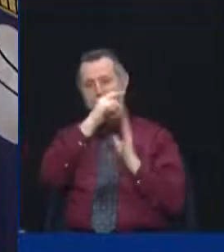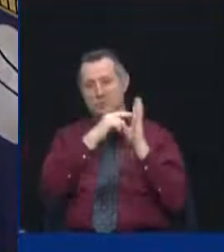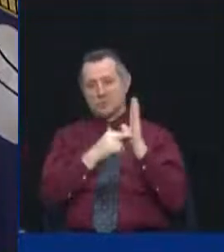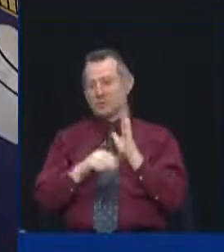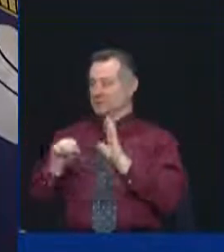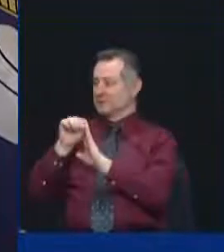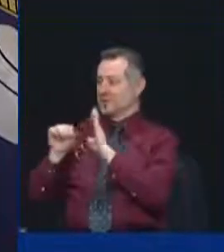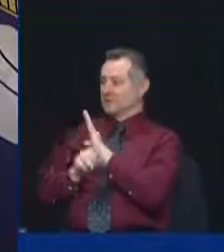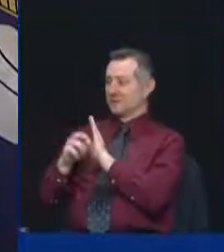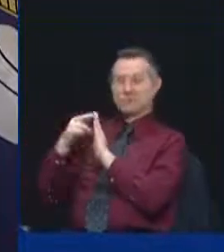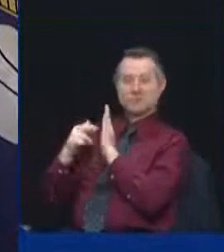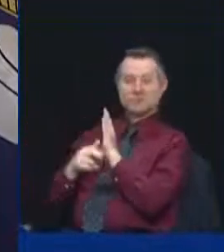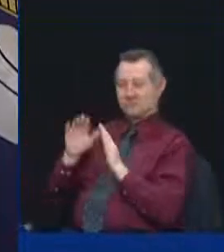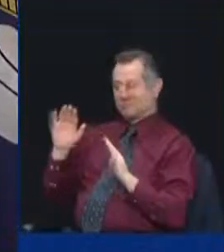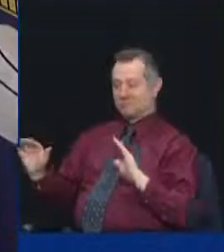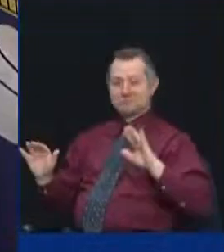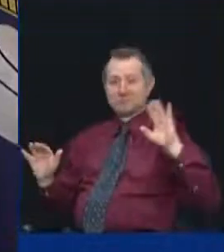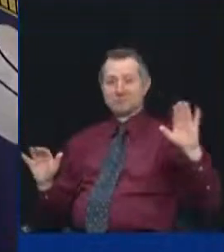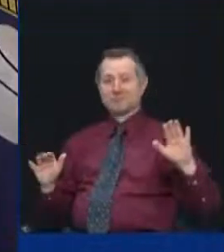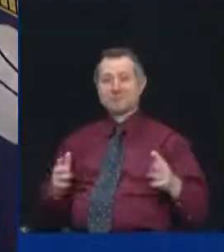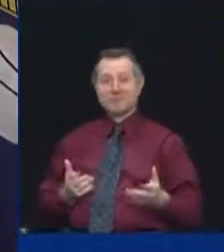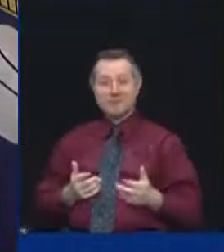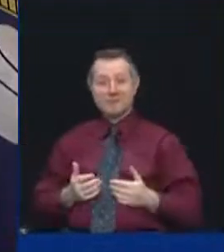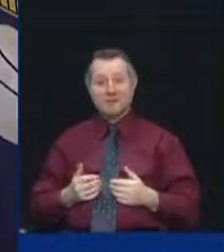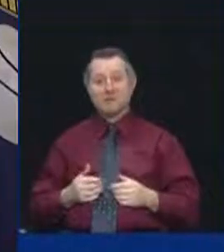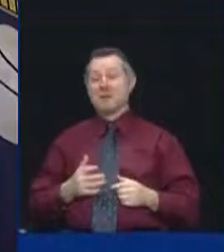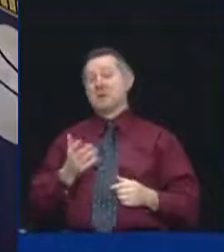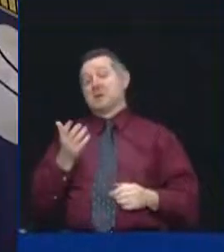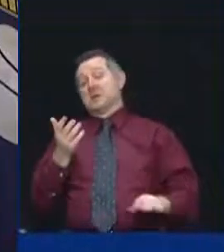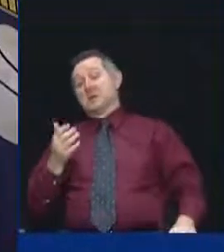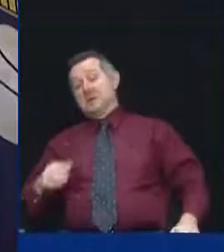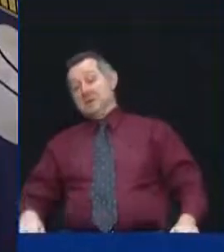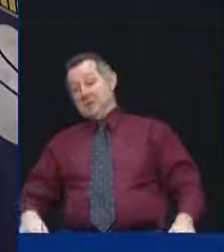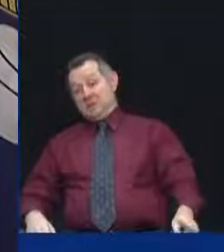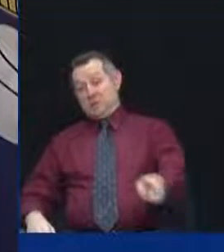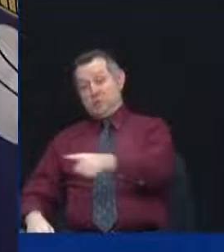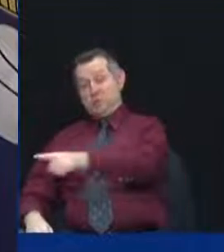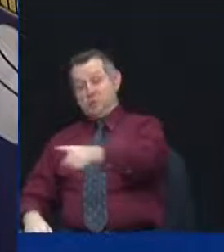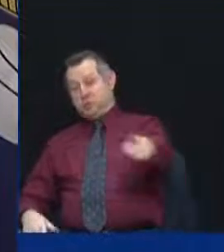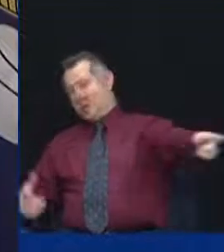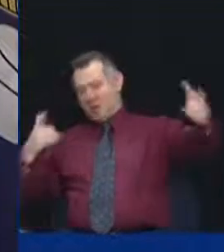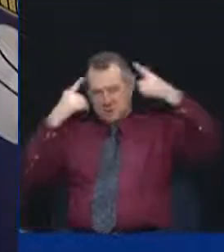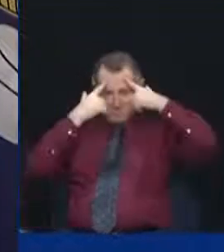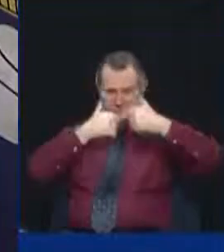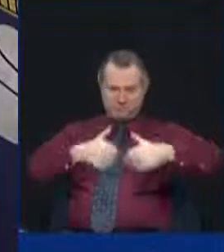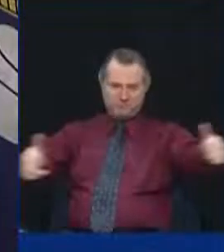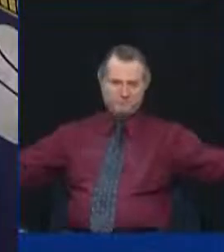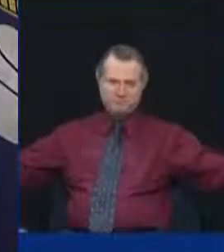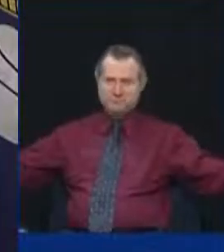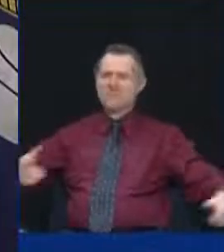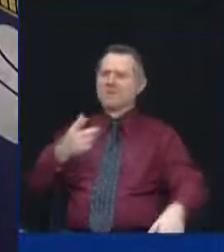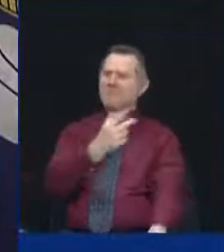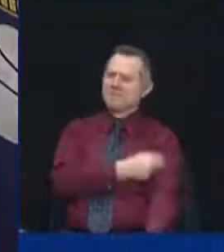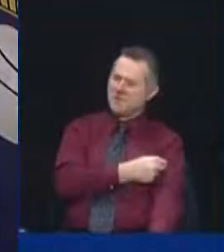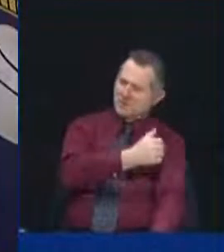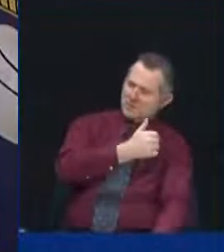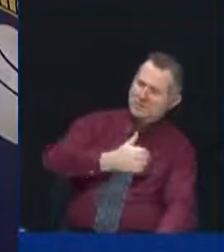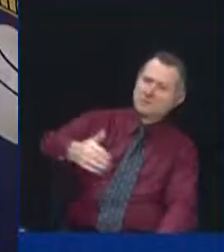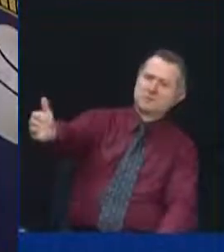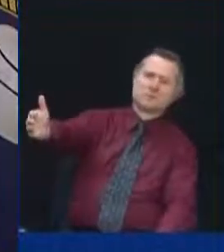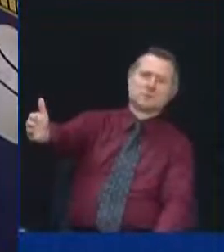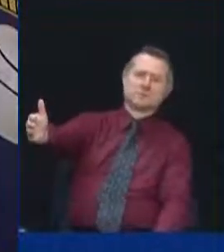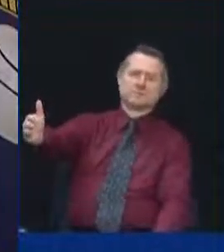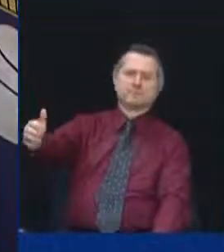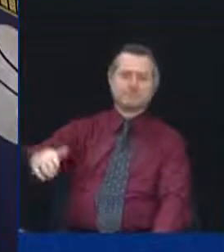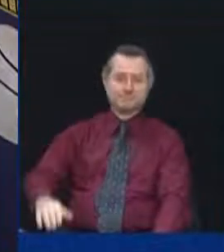It's not anyone is free to get the vaccine, and it is free, the vaccine